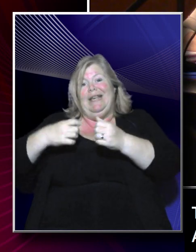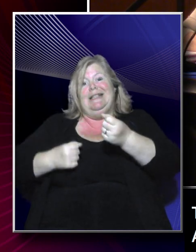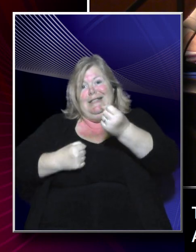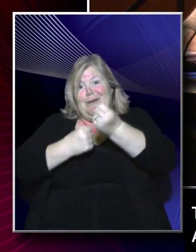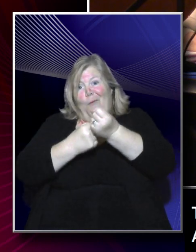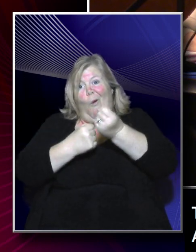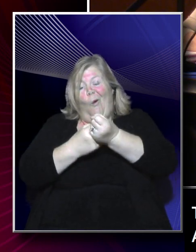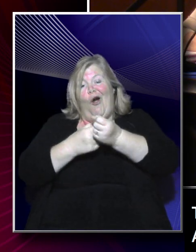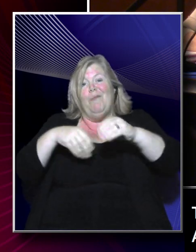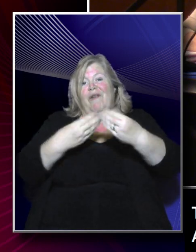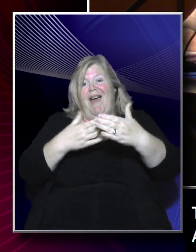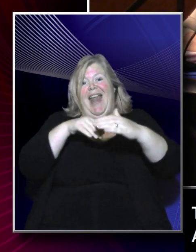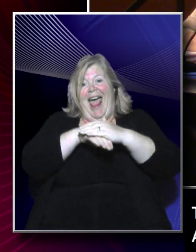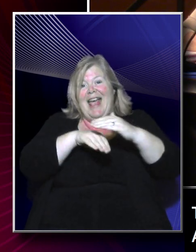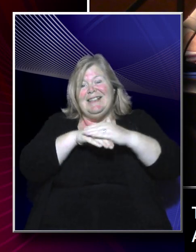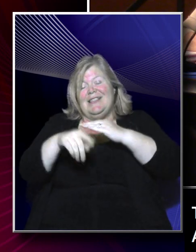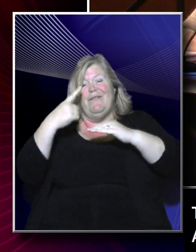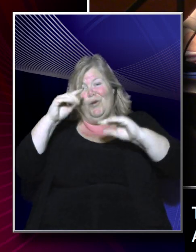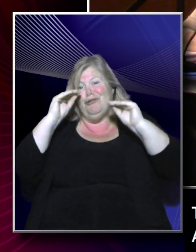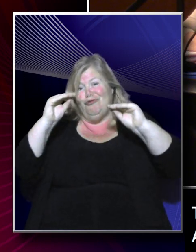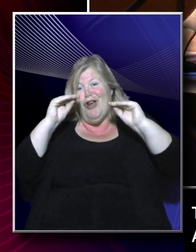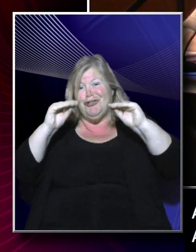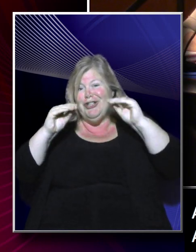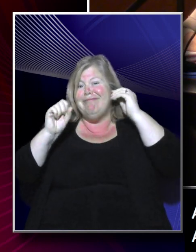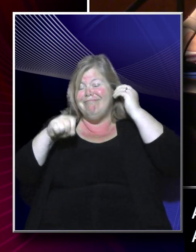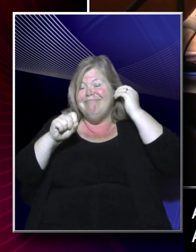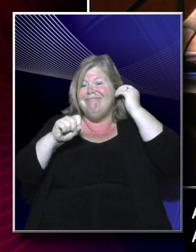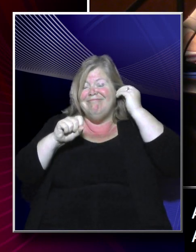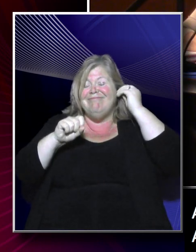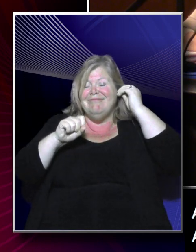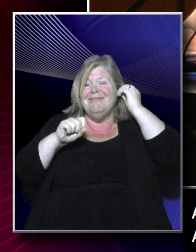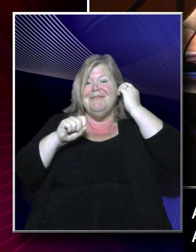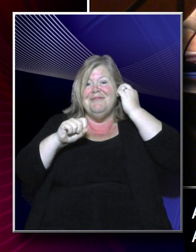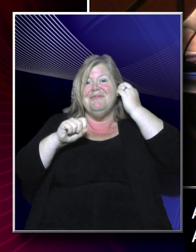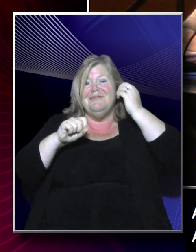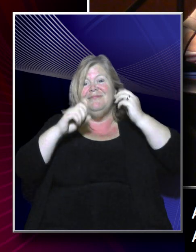access to instruction and educational materials.